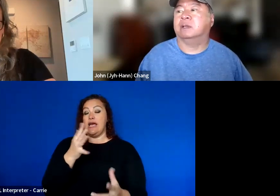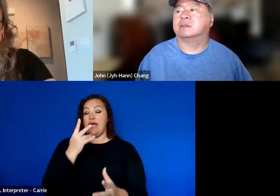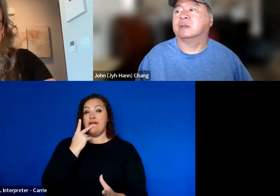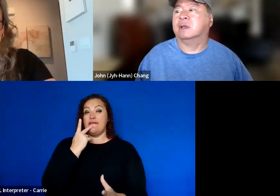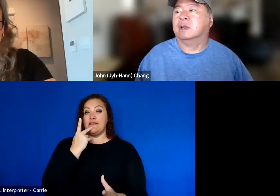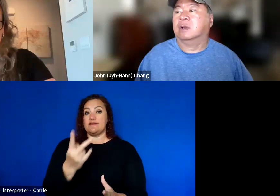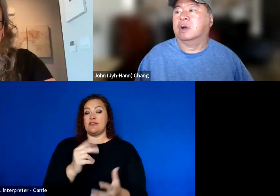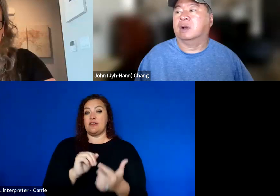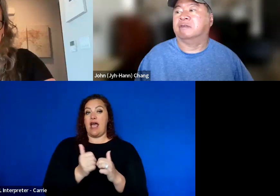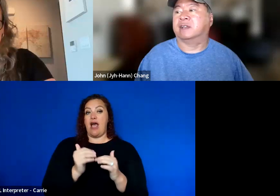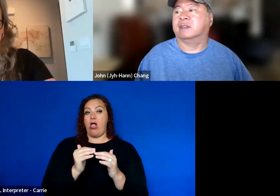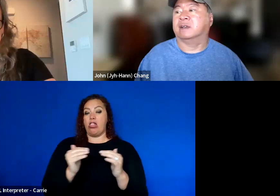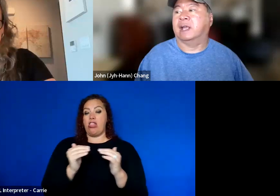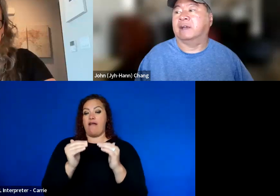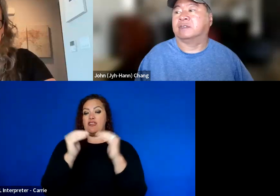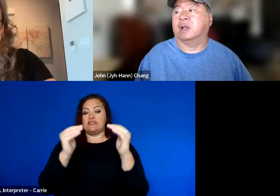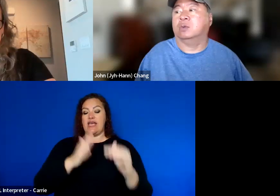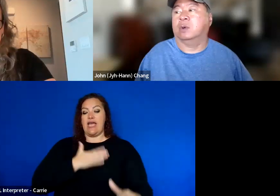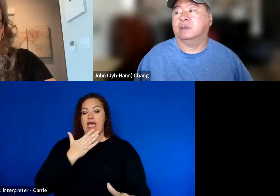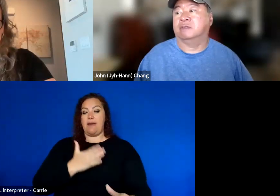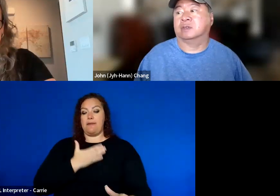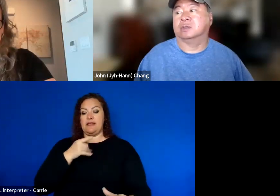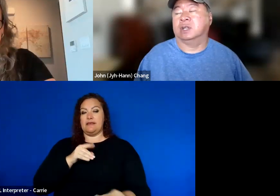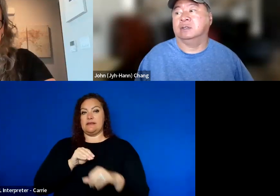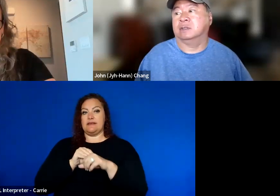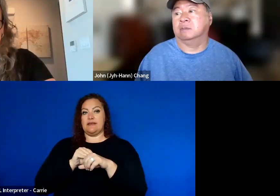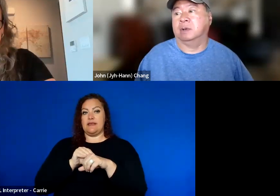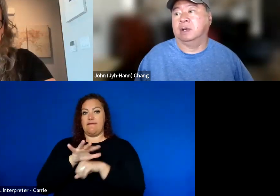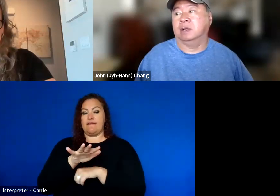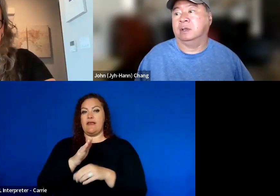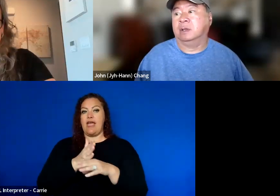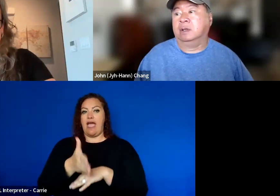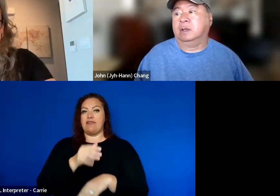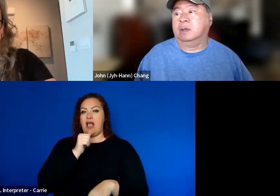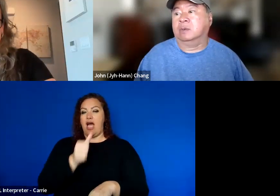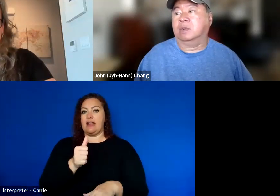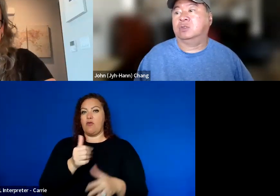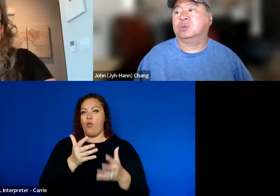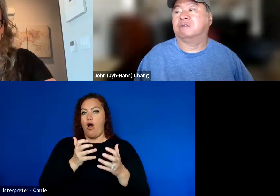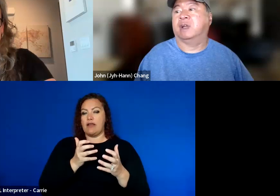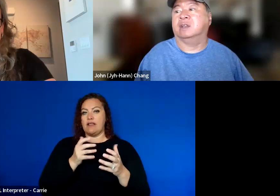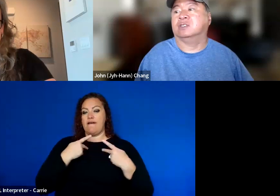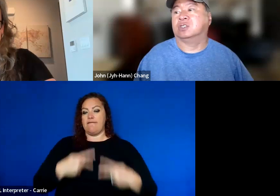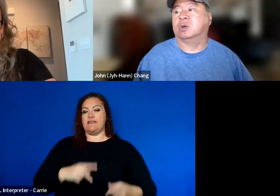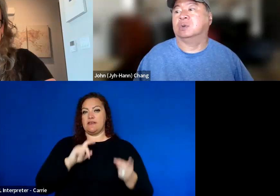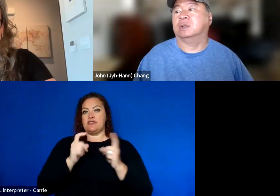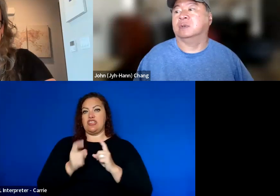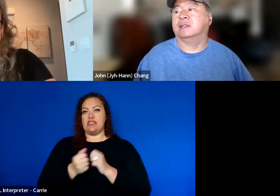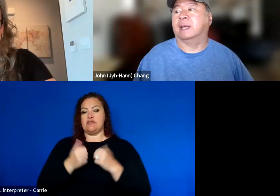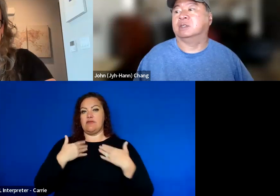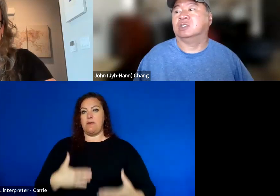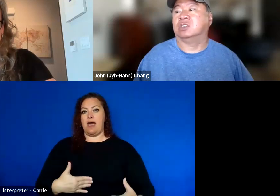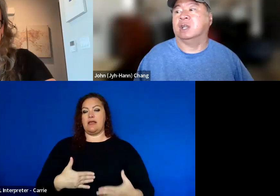of happiness are affected after unwanted physical changes in the body? What do your findings show